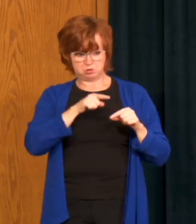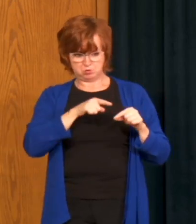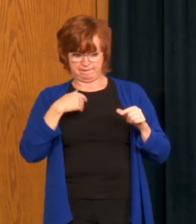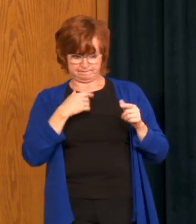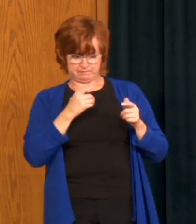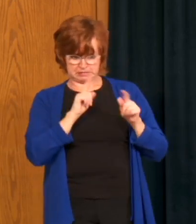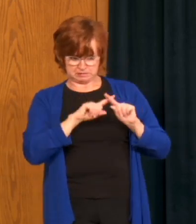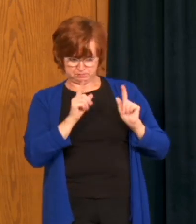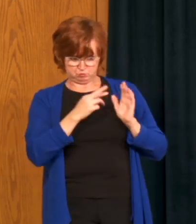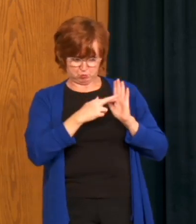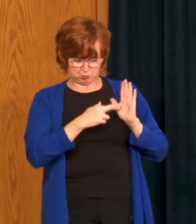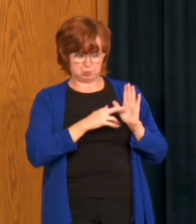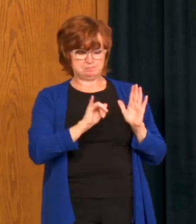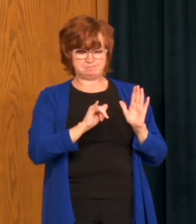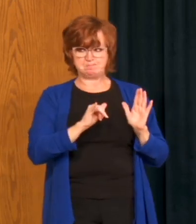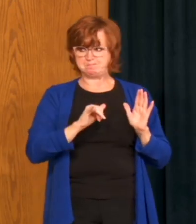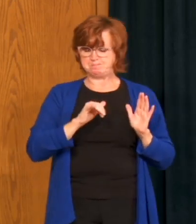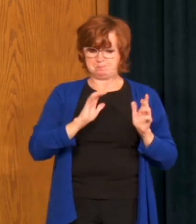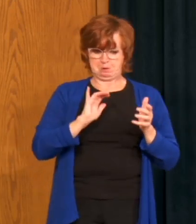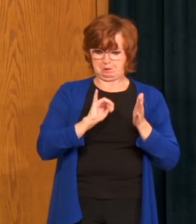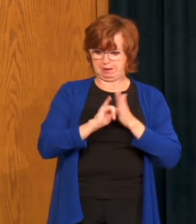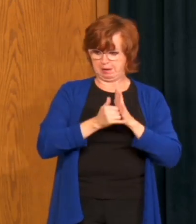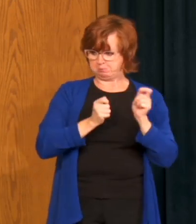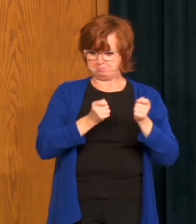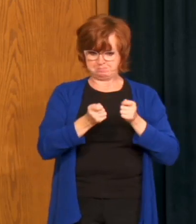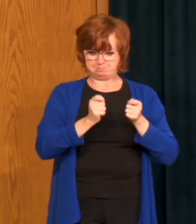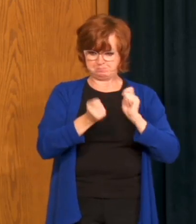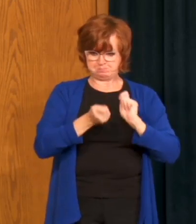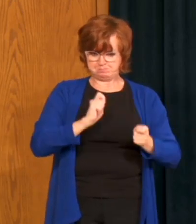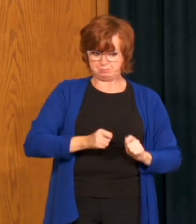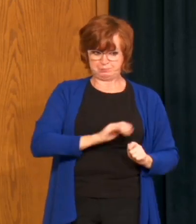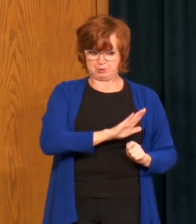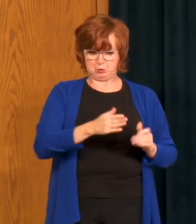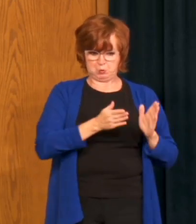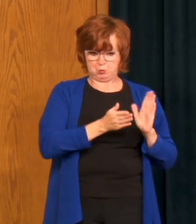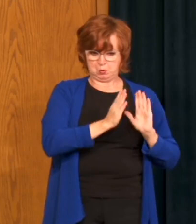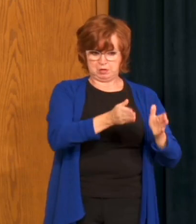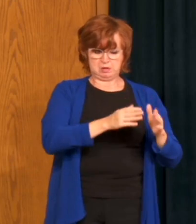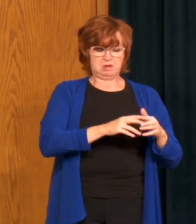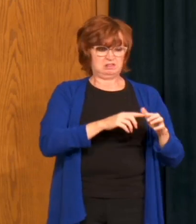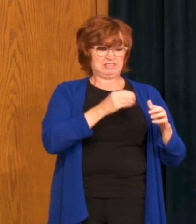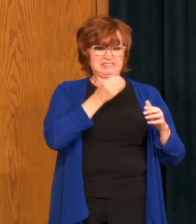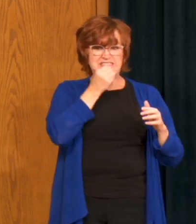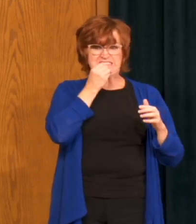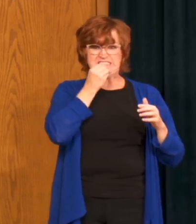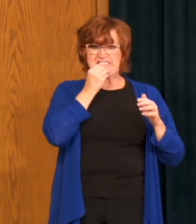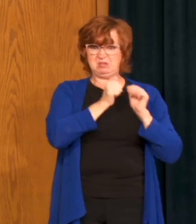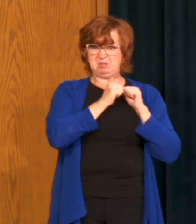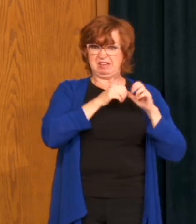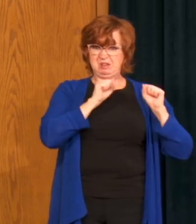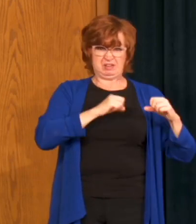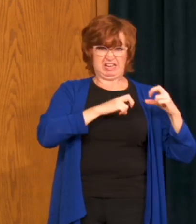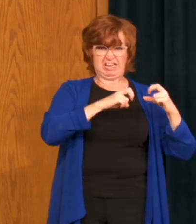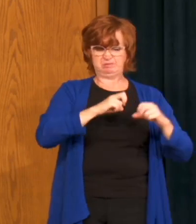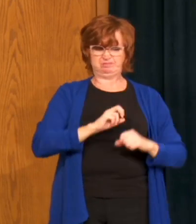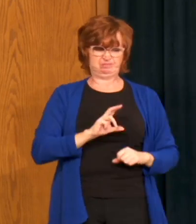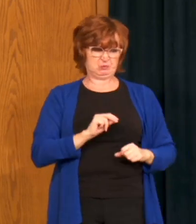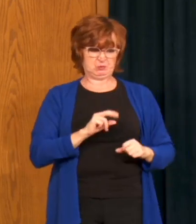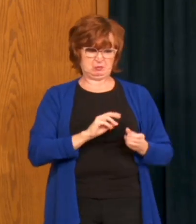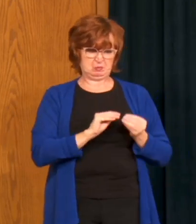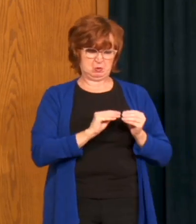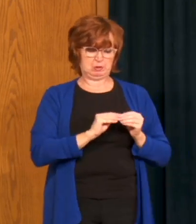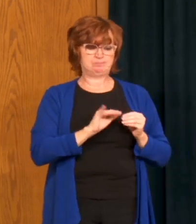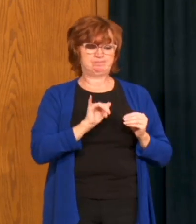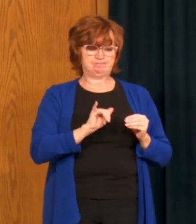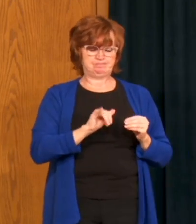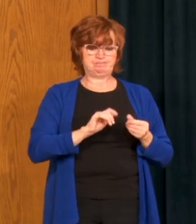around meals or around other activities, worship. That again, this applies to all places of worship,